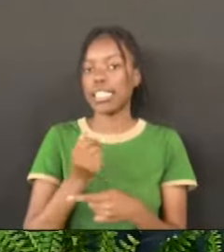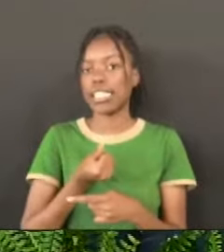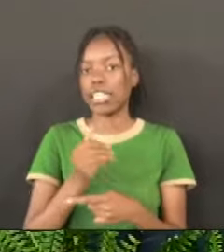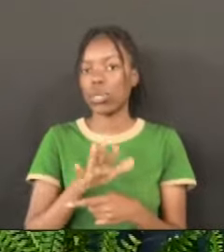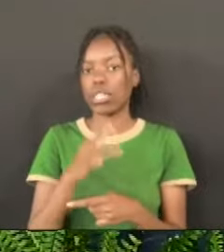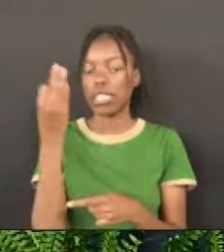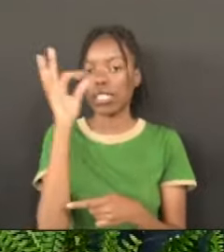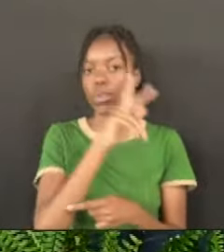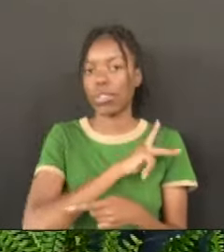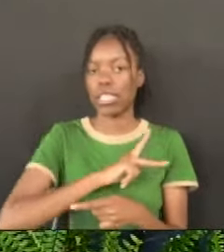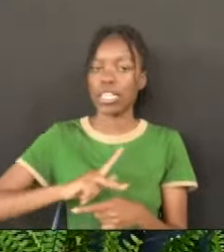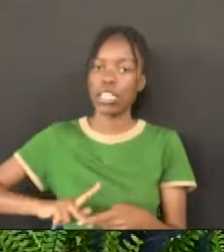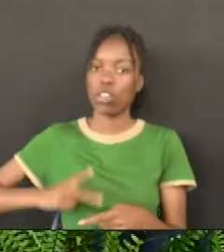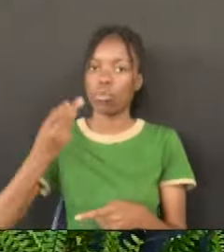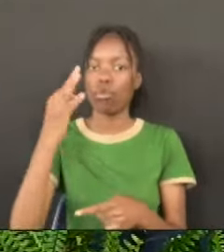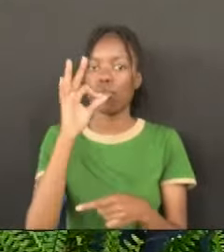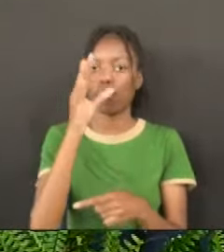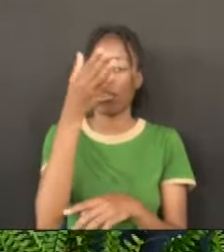God.